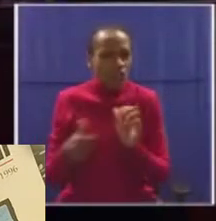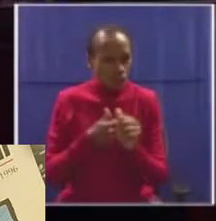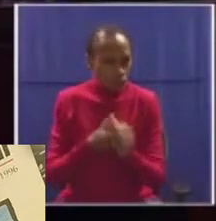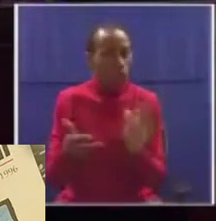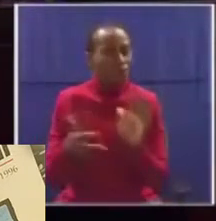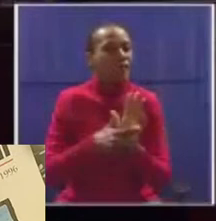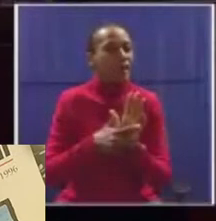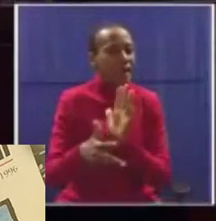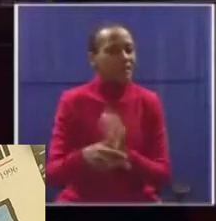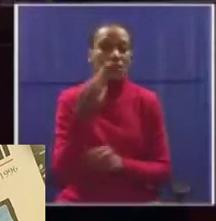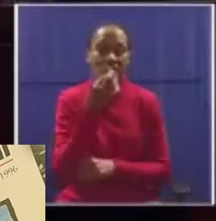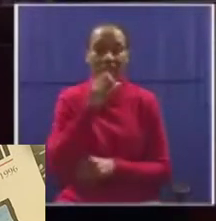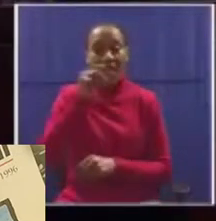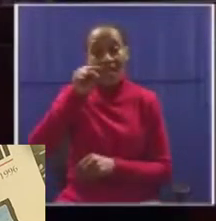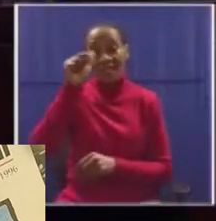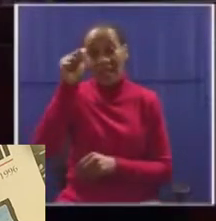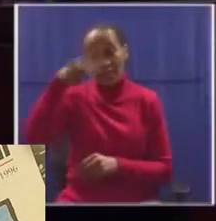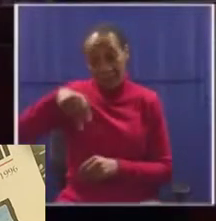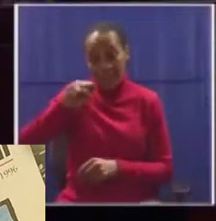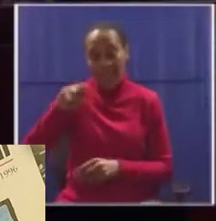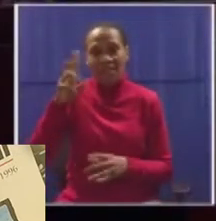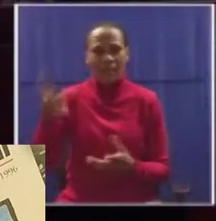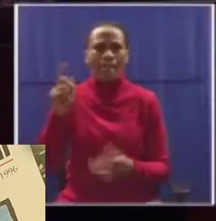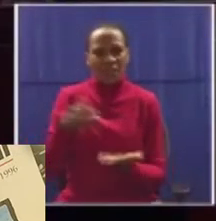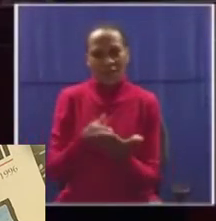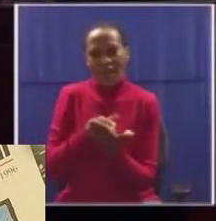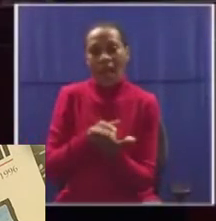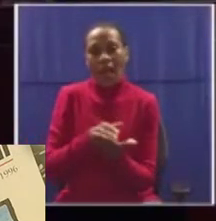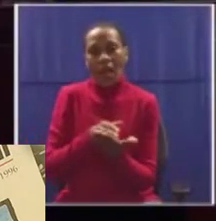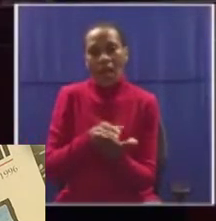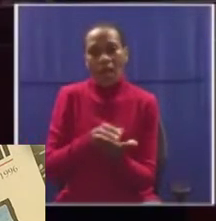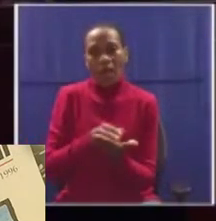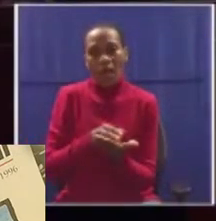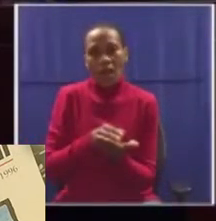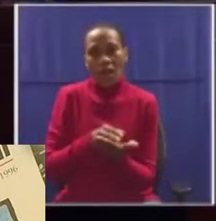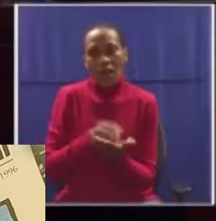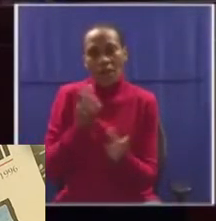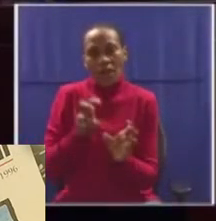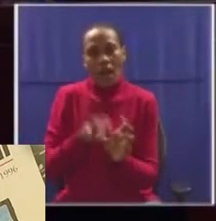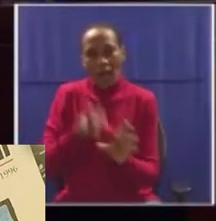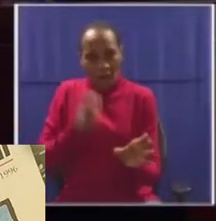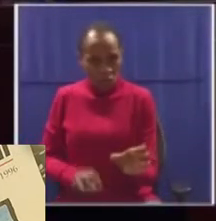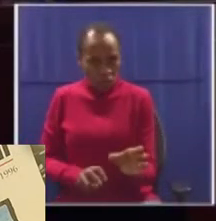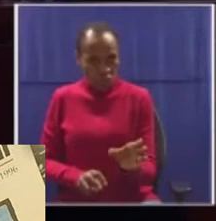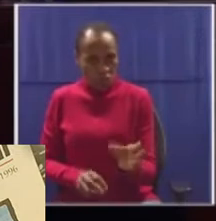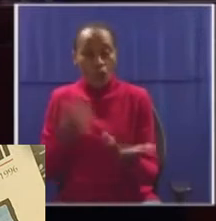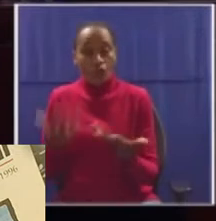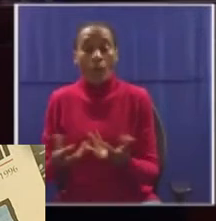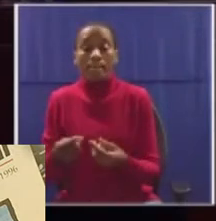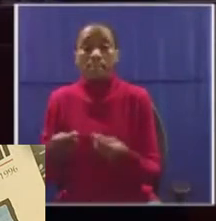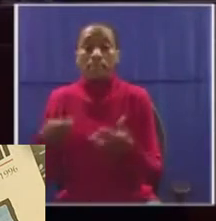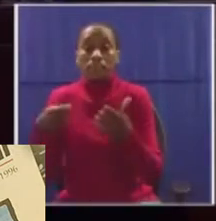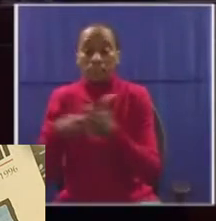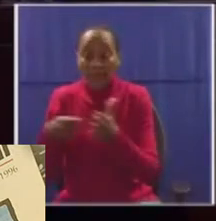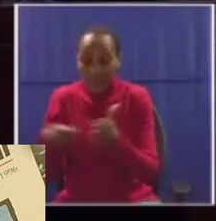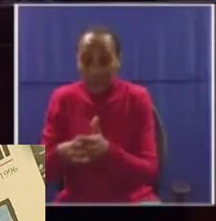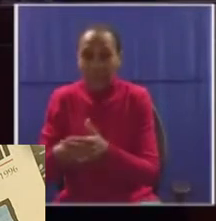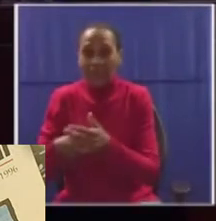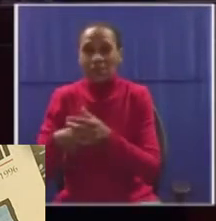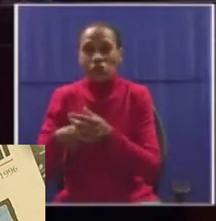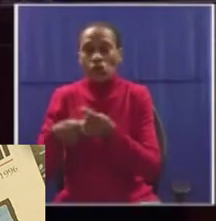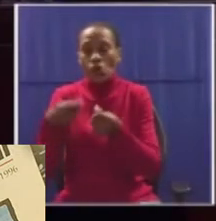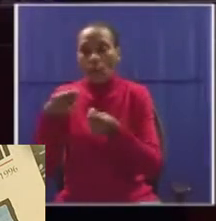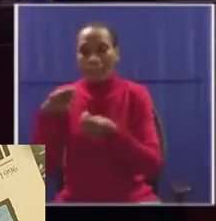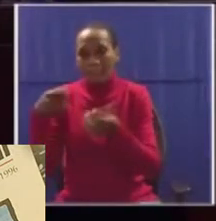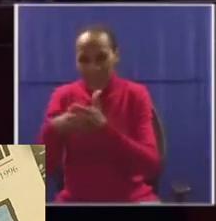for the saps to be Exempted from the prohibited Act of possessing purchasing manufacturing and assembling of